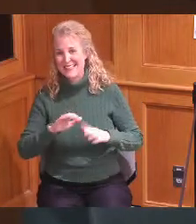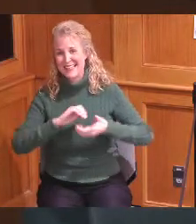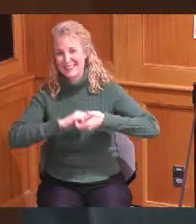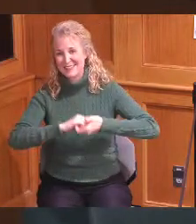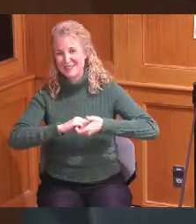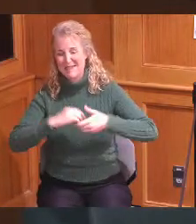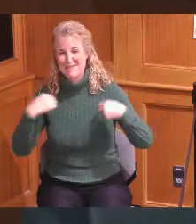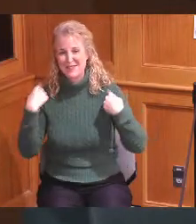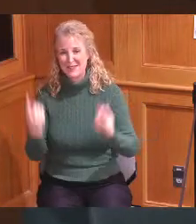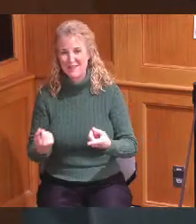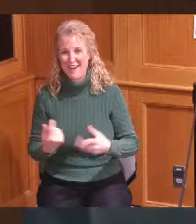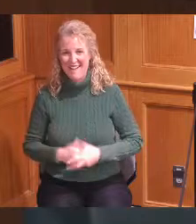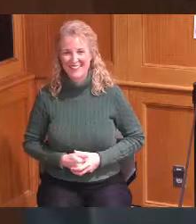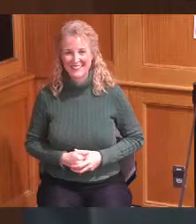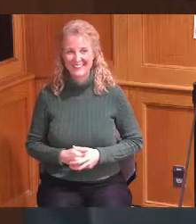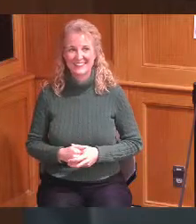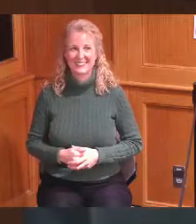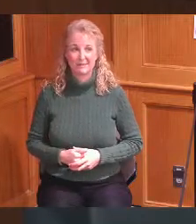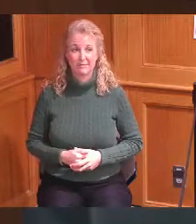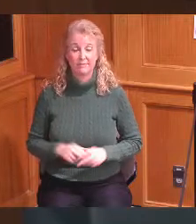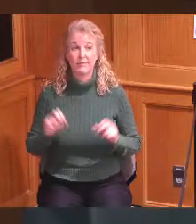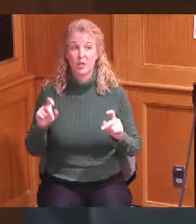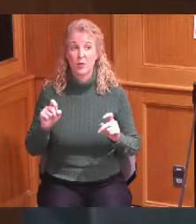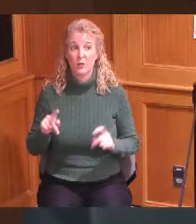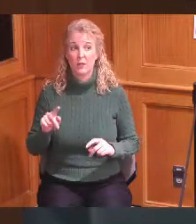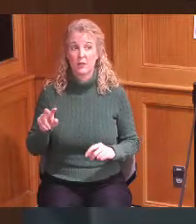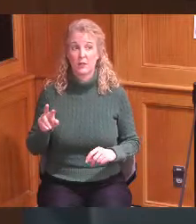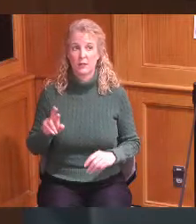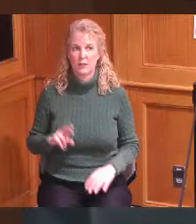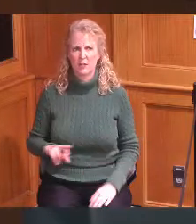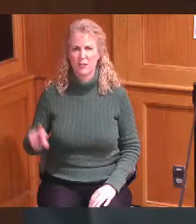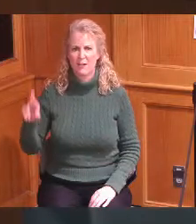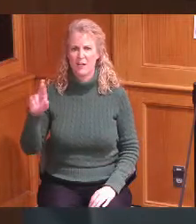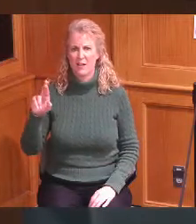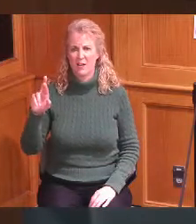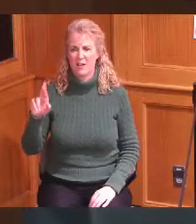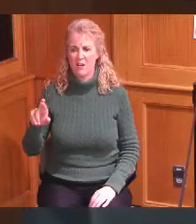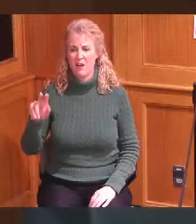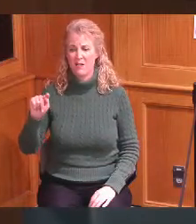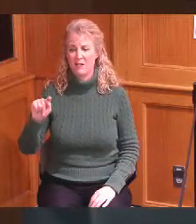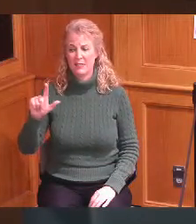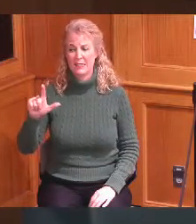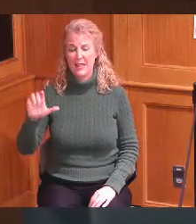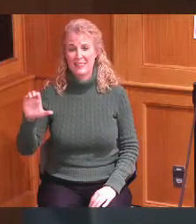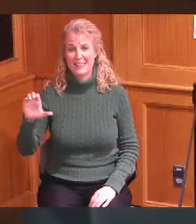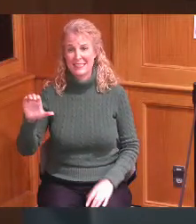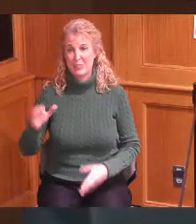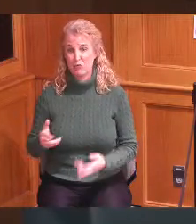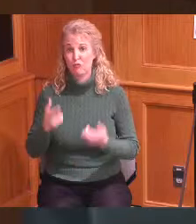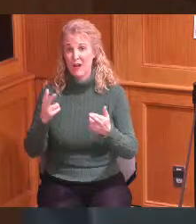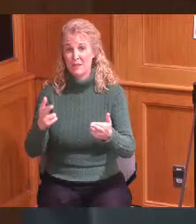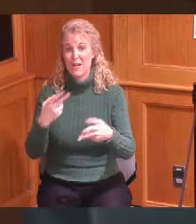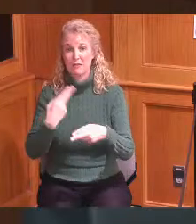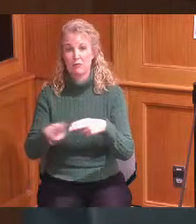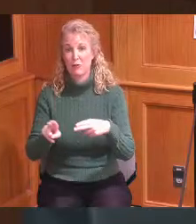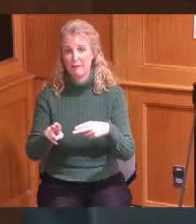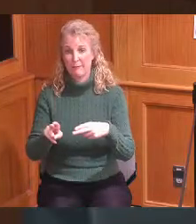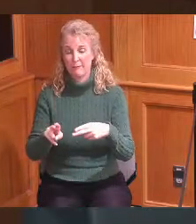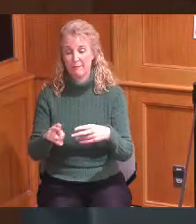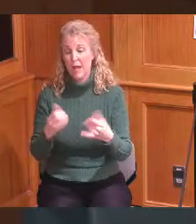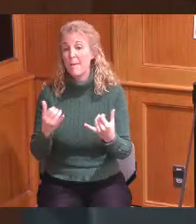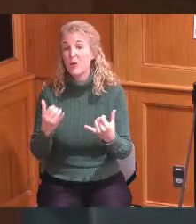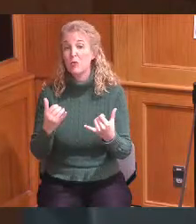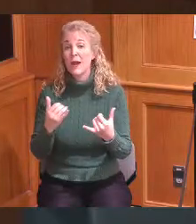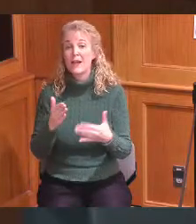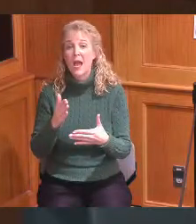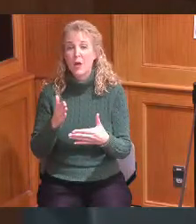had this whole time. Our TLRC recommendation is very brief this year. This is a